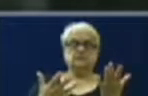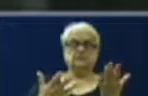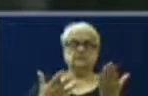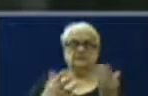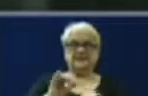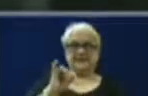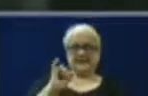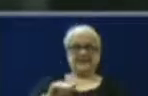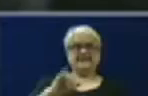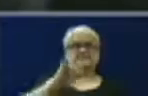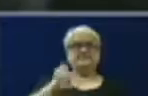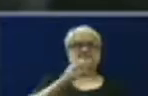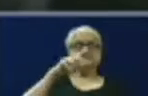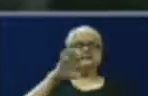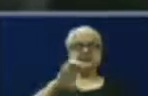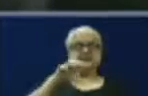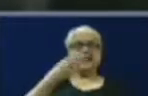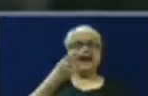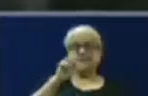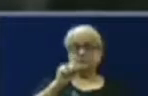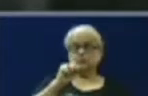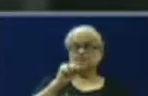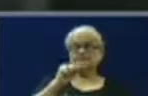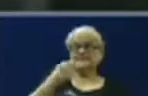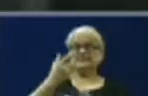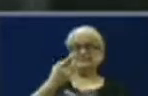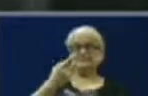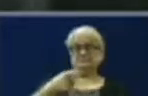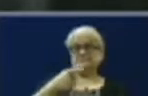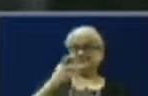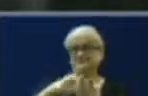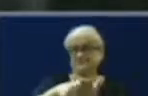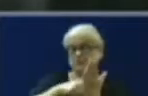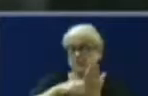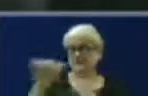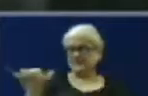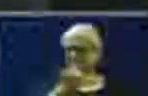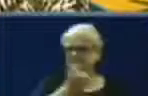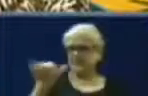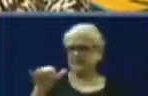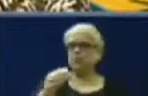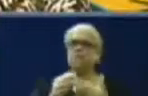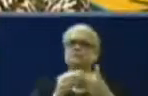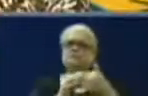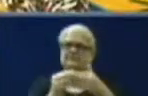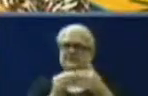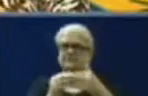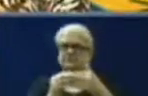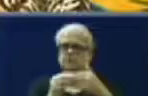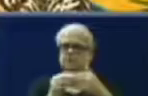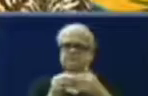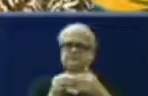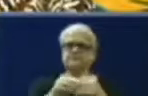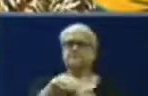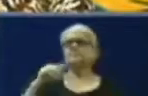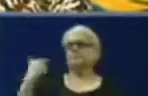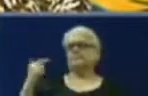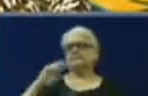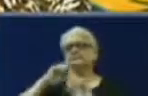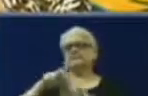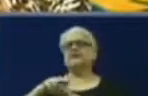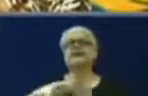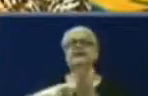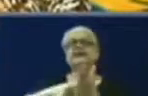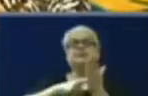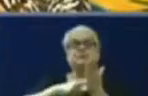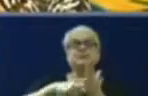a requirement, or is it still flexible? It is still a requirement. When they enter into Jefferson County